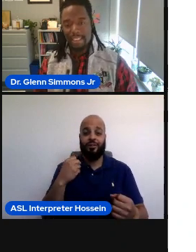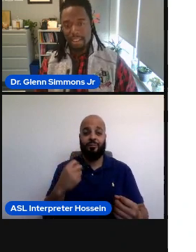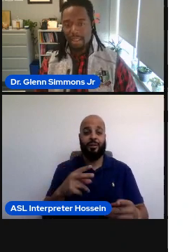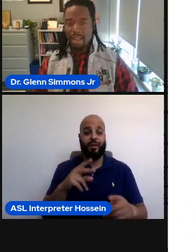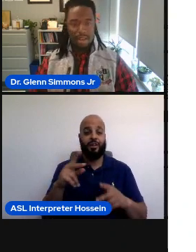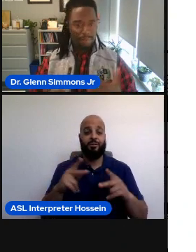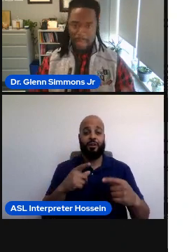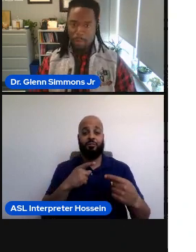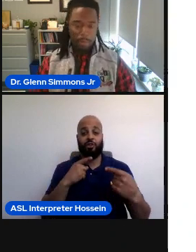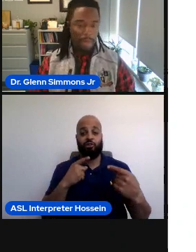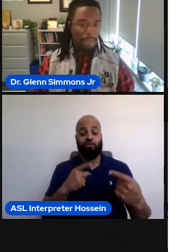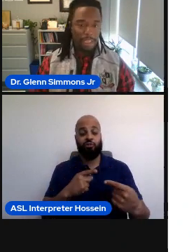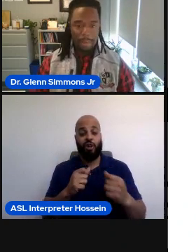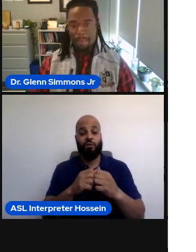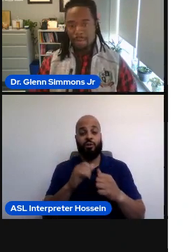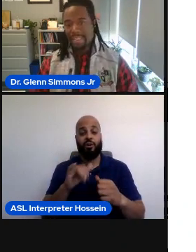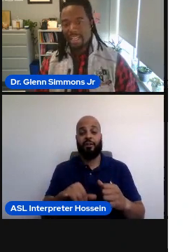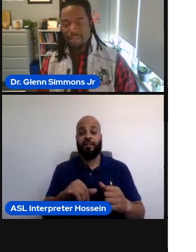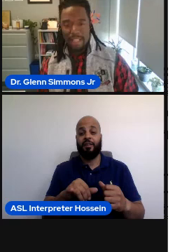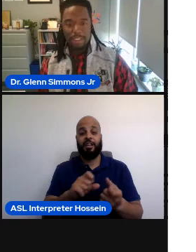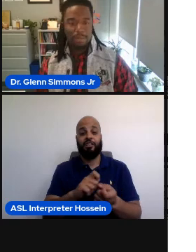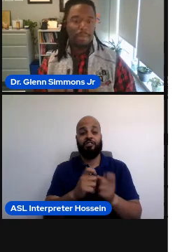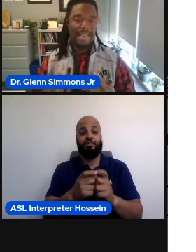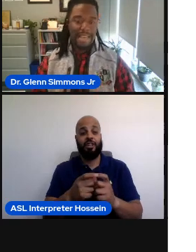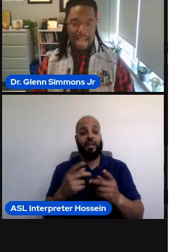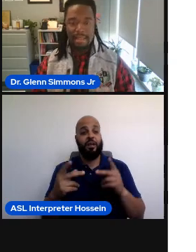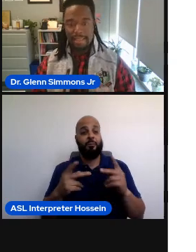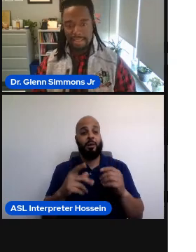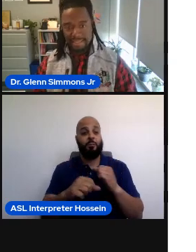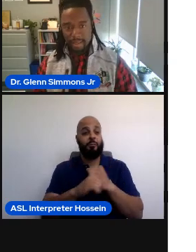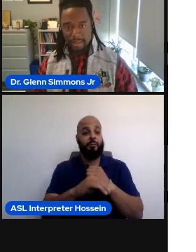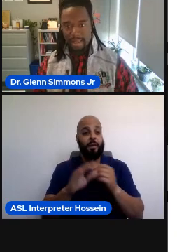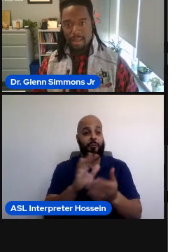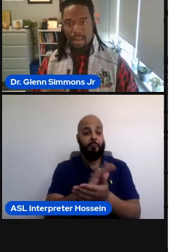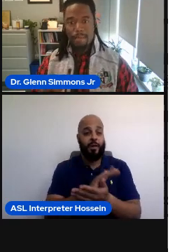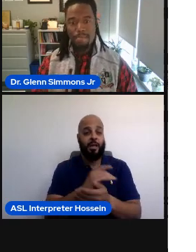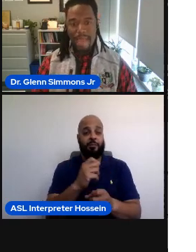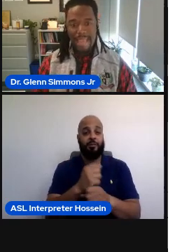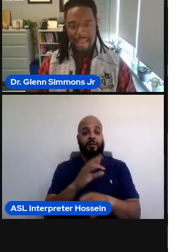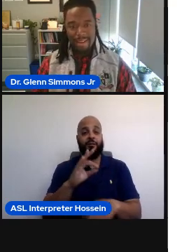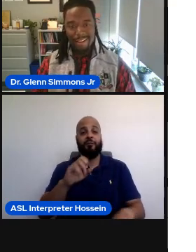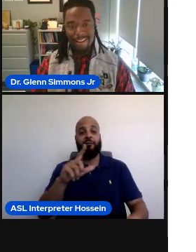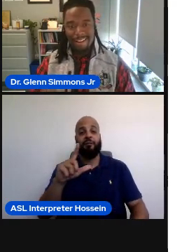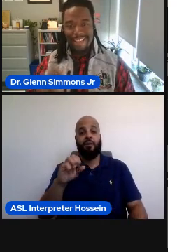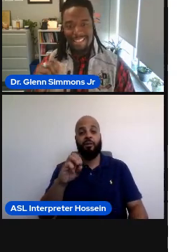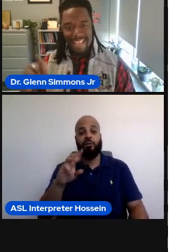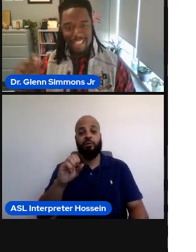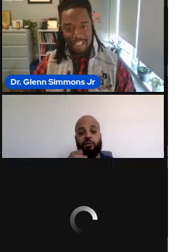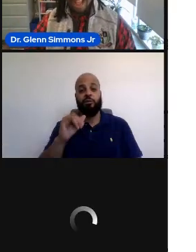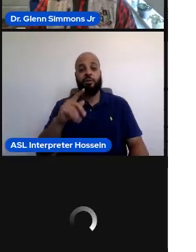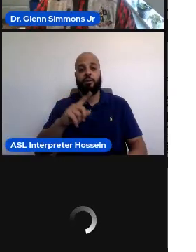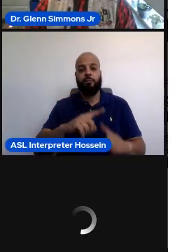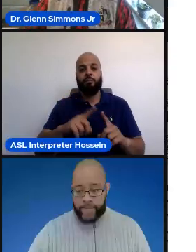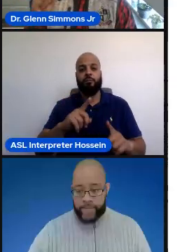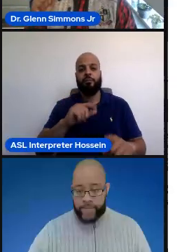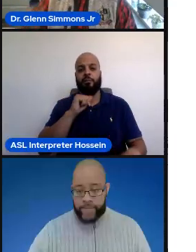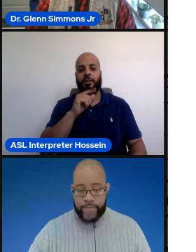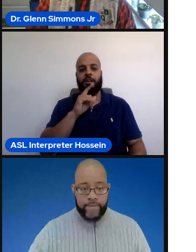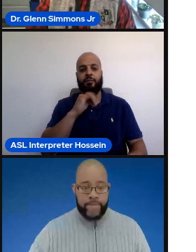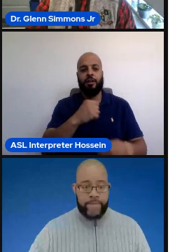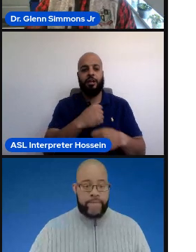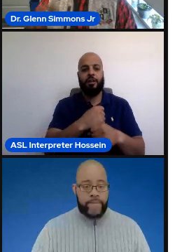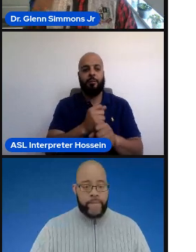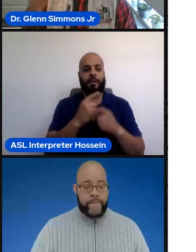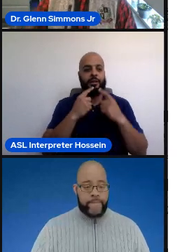that transition. People were publishing papers, getting fellowships, but not necessarily making it to that job, getting